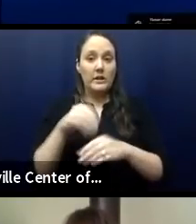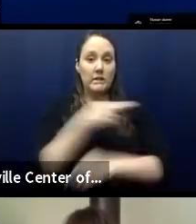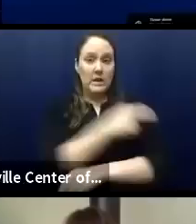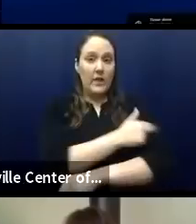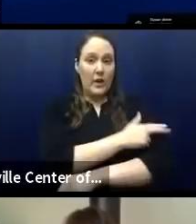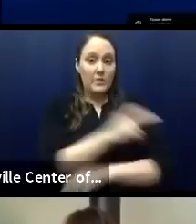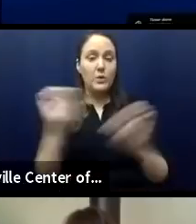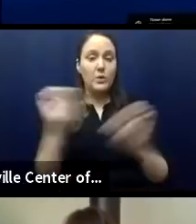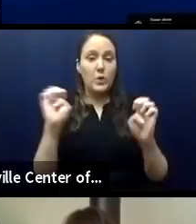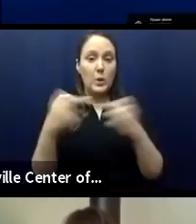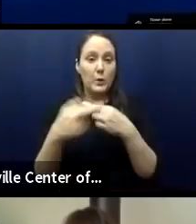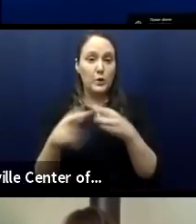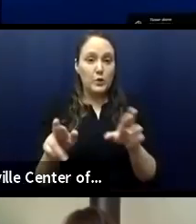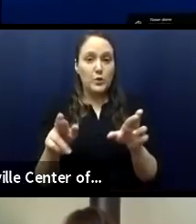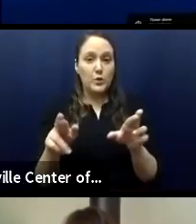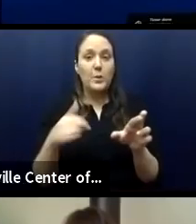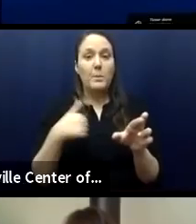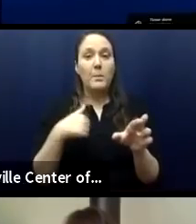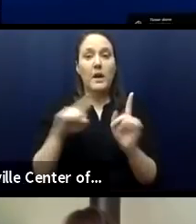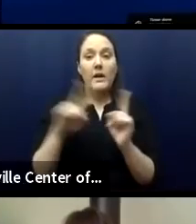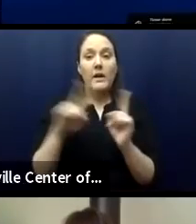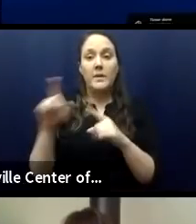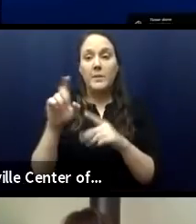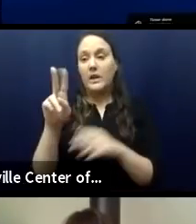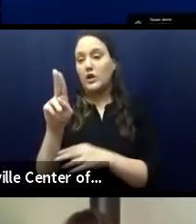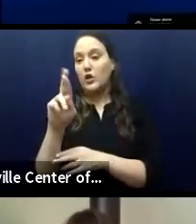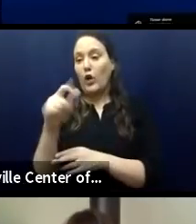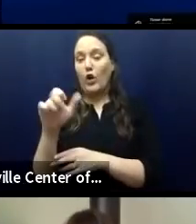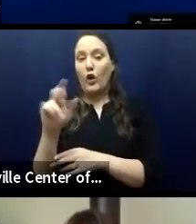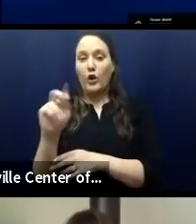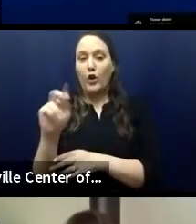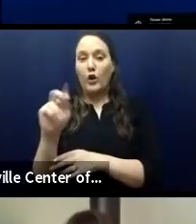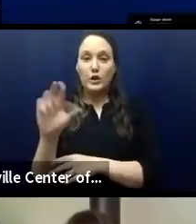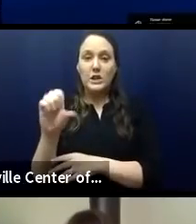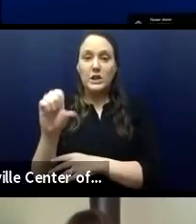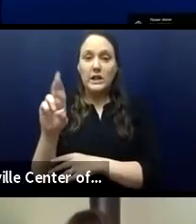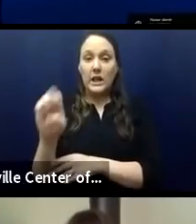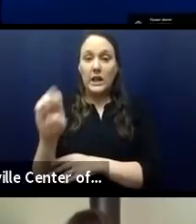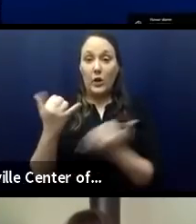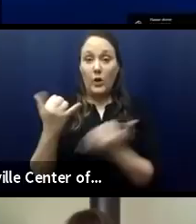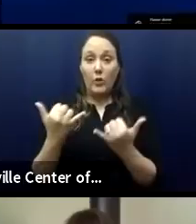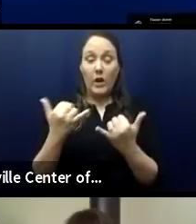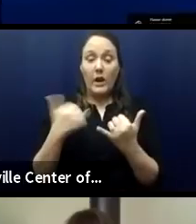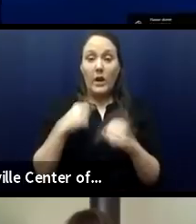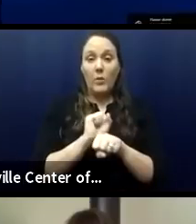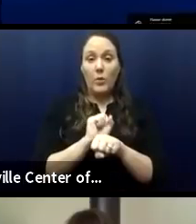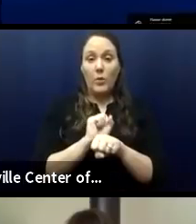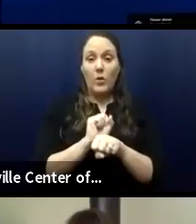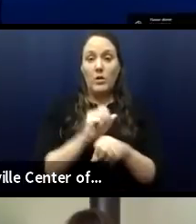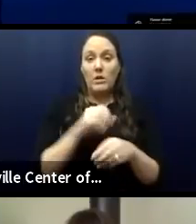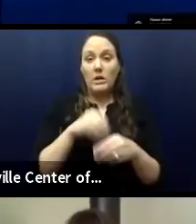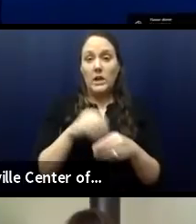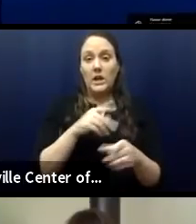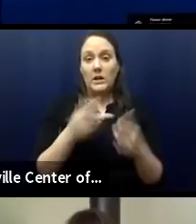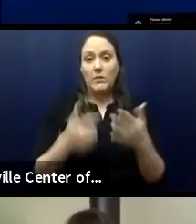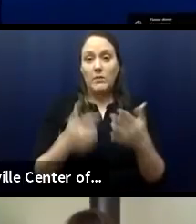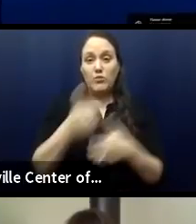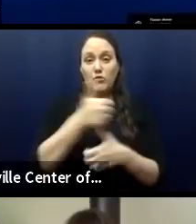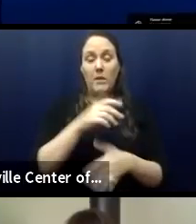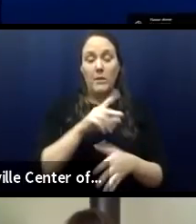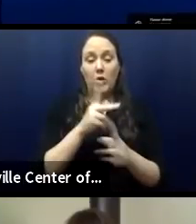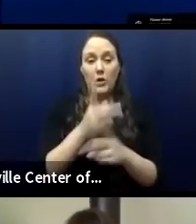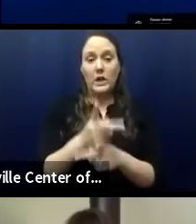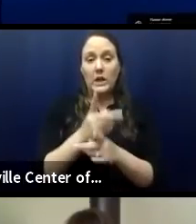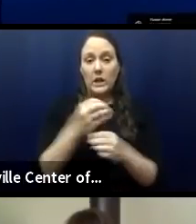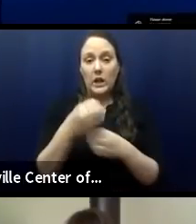emergency room. I've been in urgent care. Currently, I'm working in a primary care office.